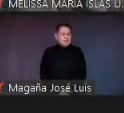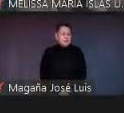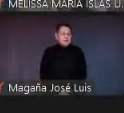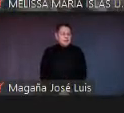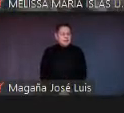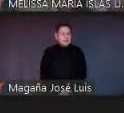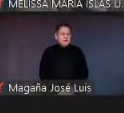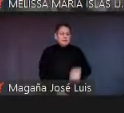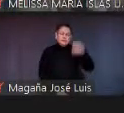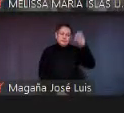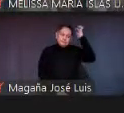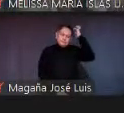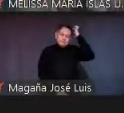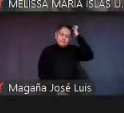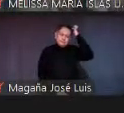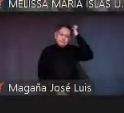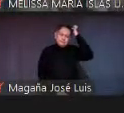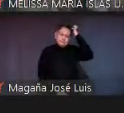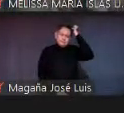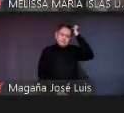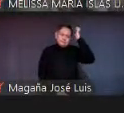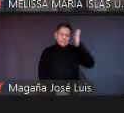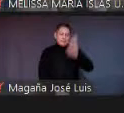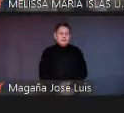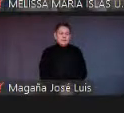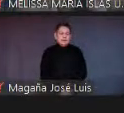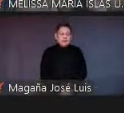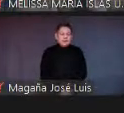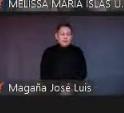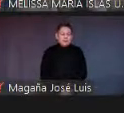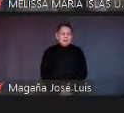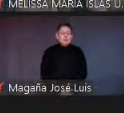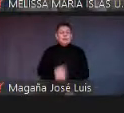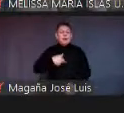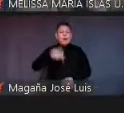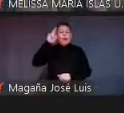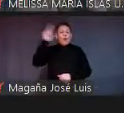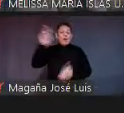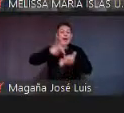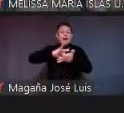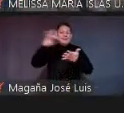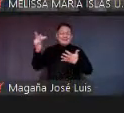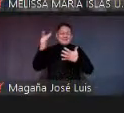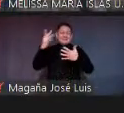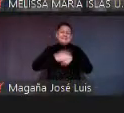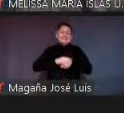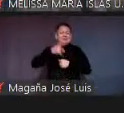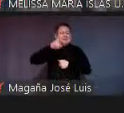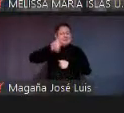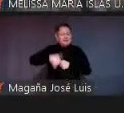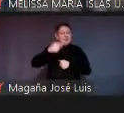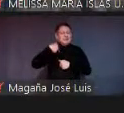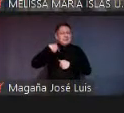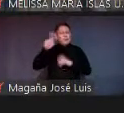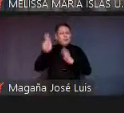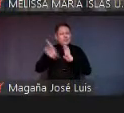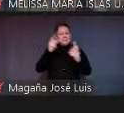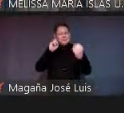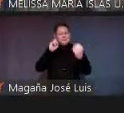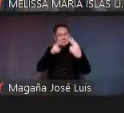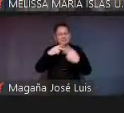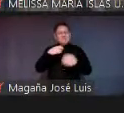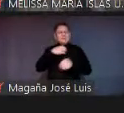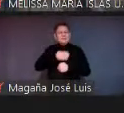you can introduce yourself. Thank you so much, and hello everybody. It's really nice to see you again. I'm